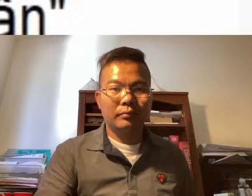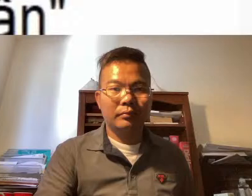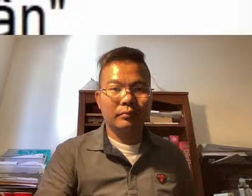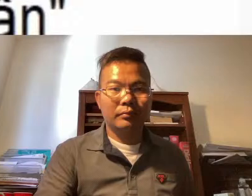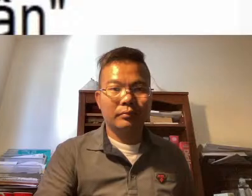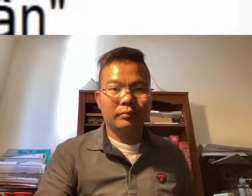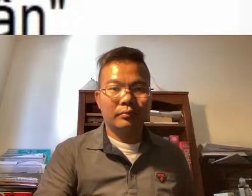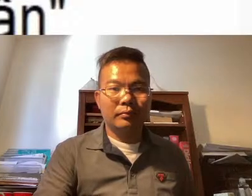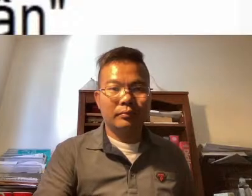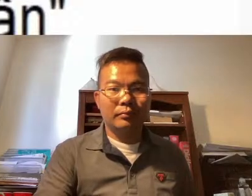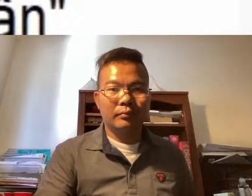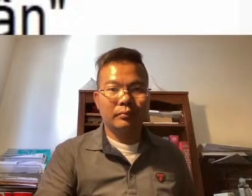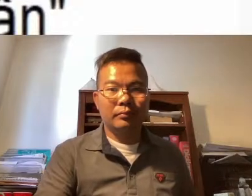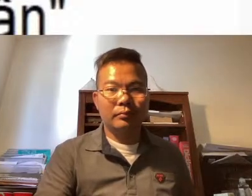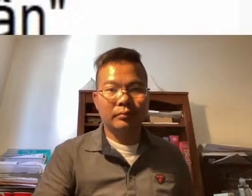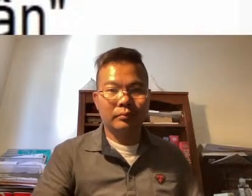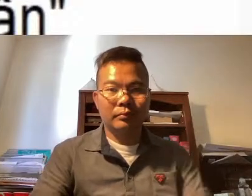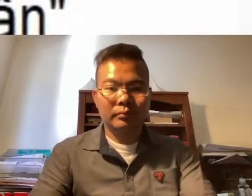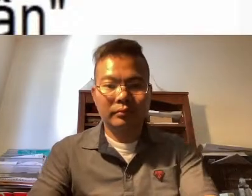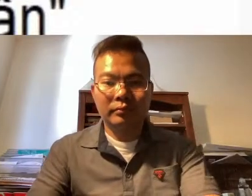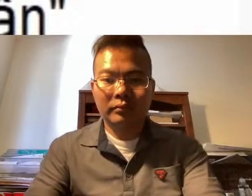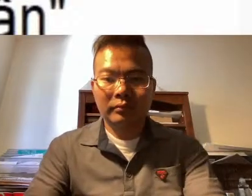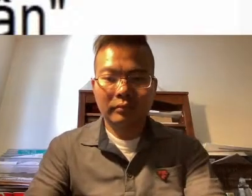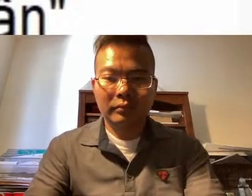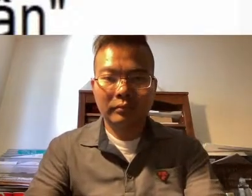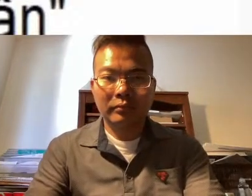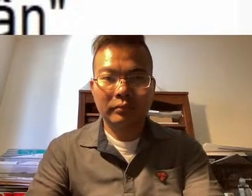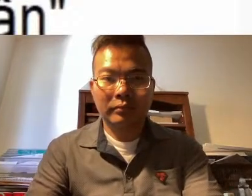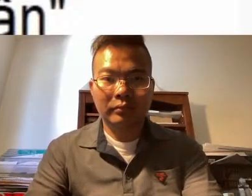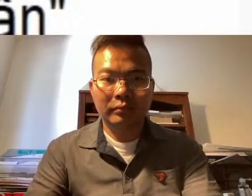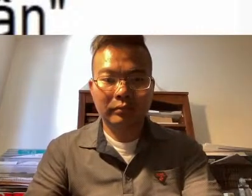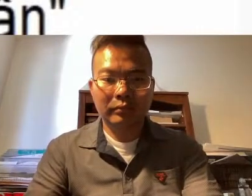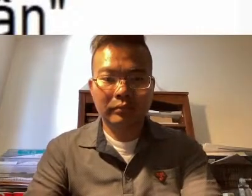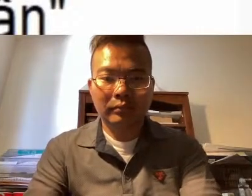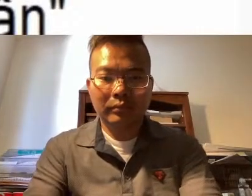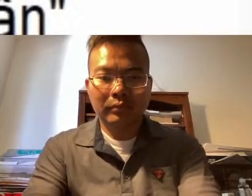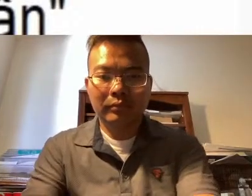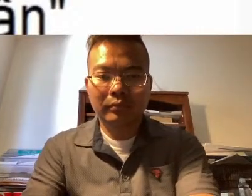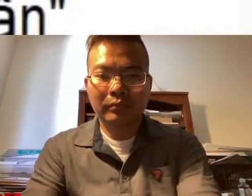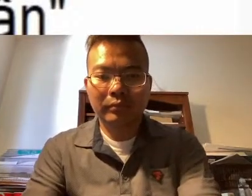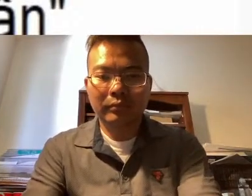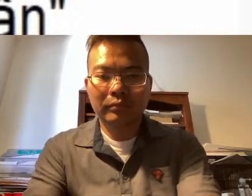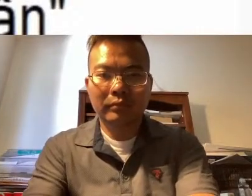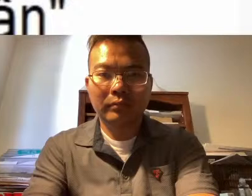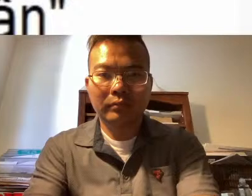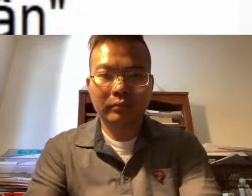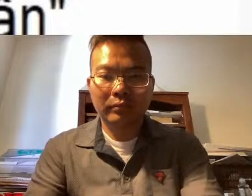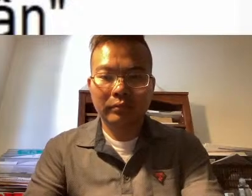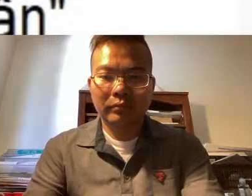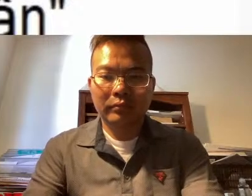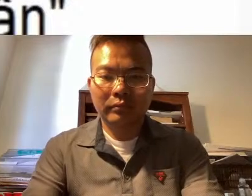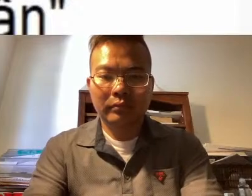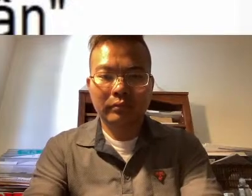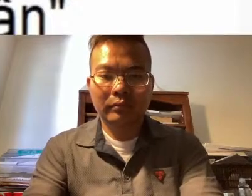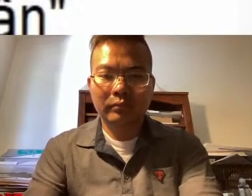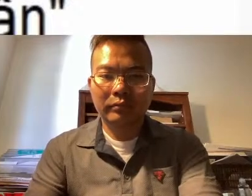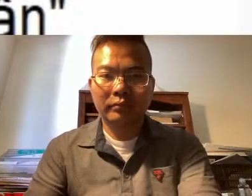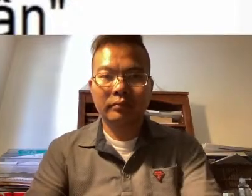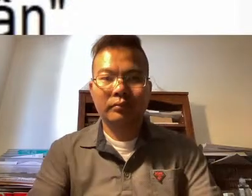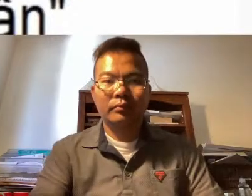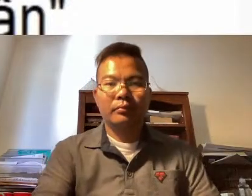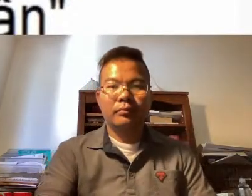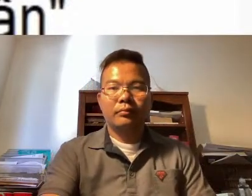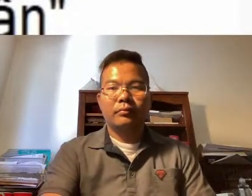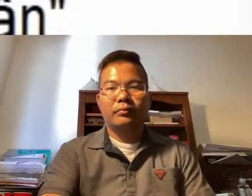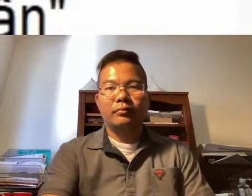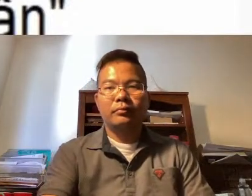con, anh này làm nhà báo, nhưng mà anh này tên là chữ Hờ, tôi chỉ không tiện nói tên đó. Và ảnh nhắn